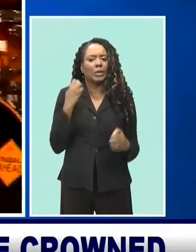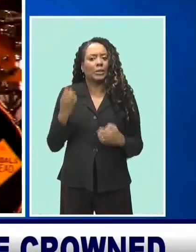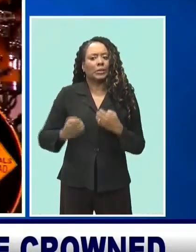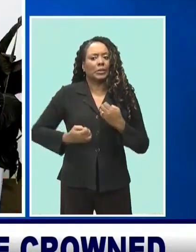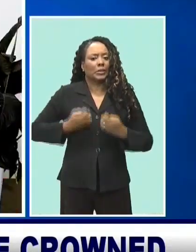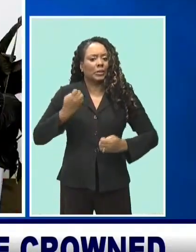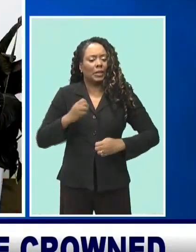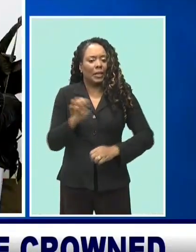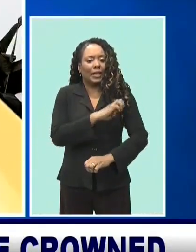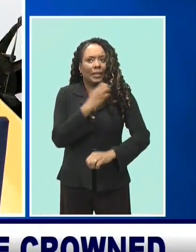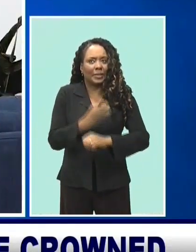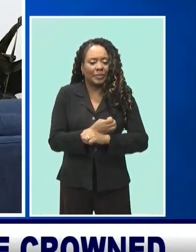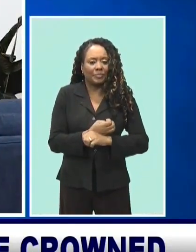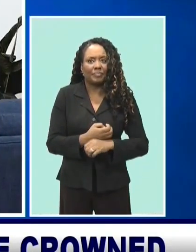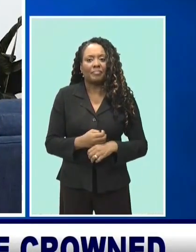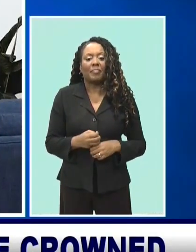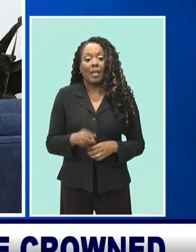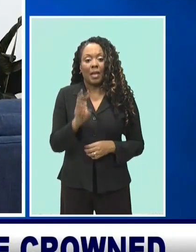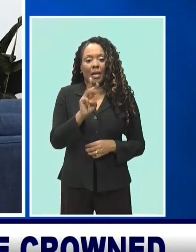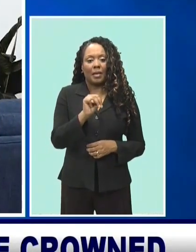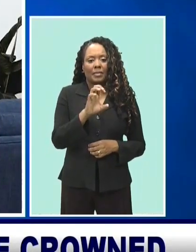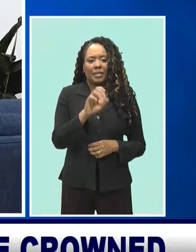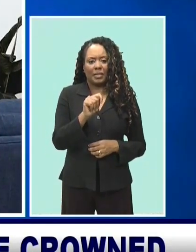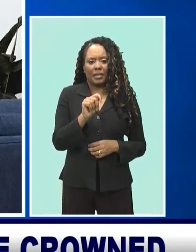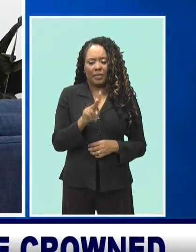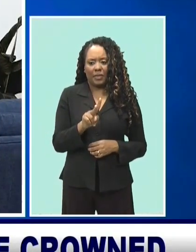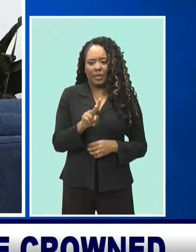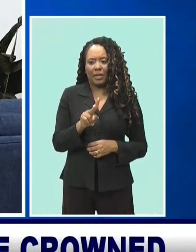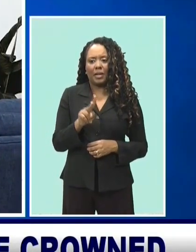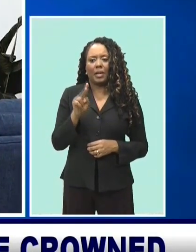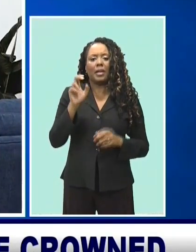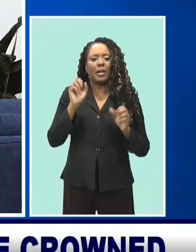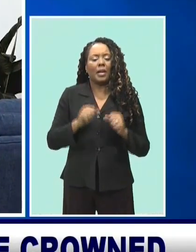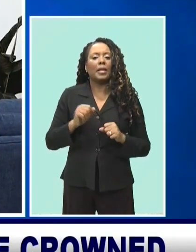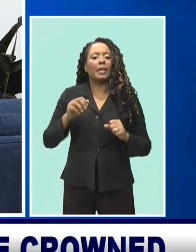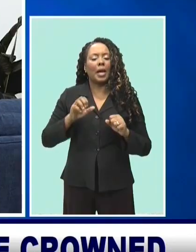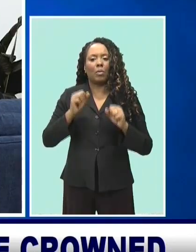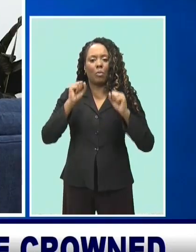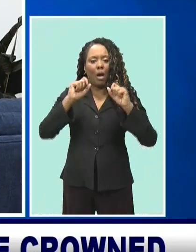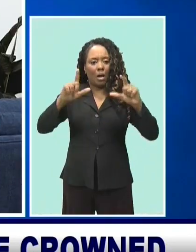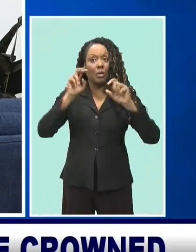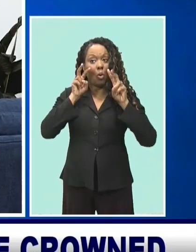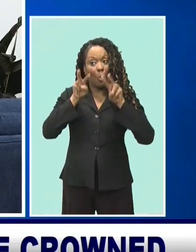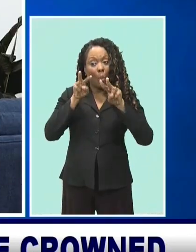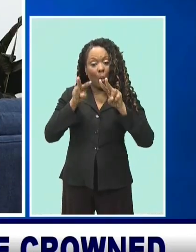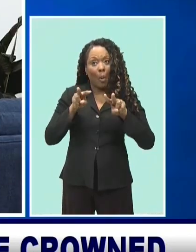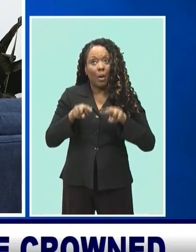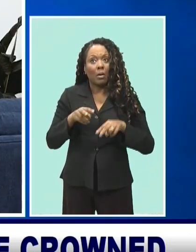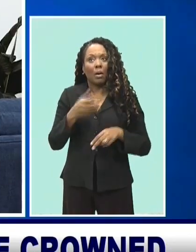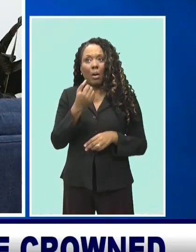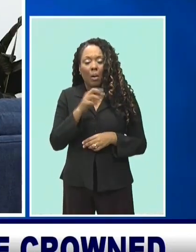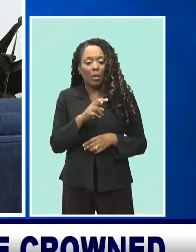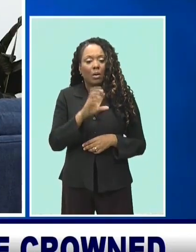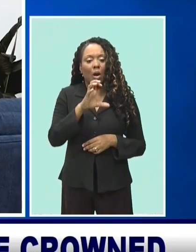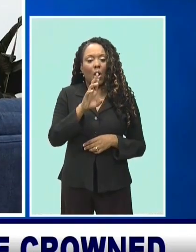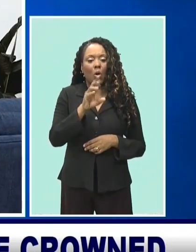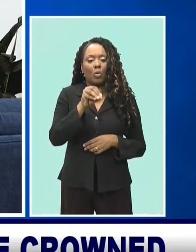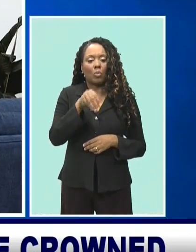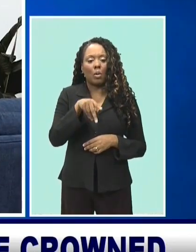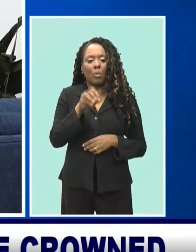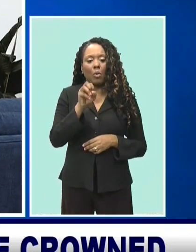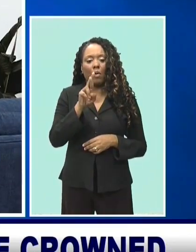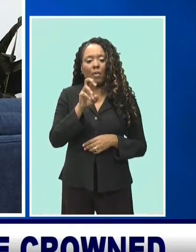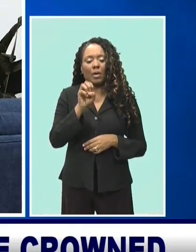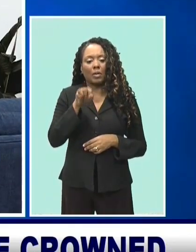performances. MCTV will be carrying the final live on pay-per-view, and streaming is available at cropover.cbc.bb.